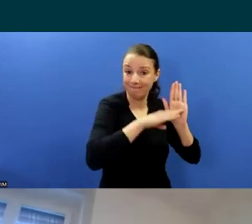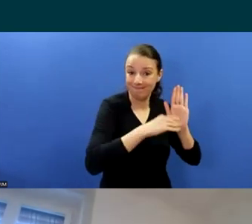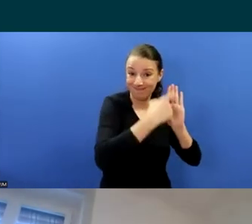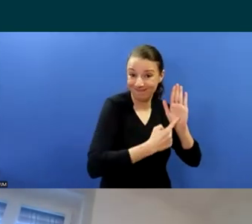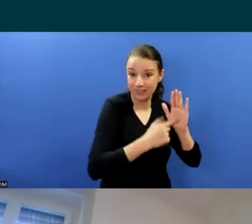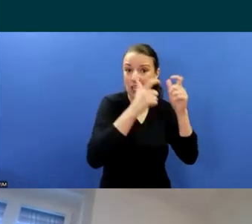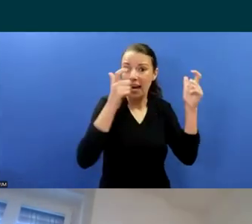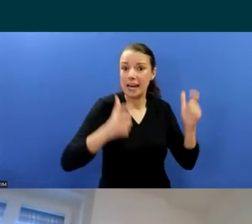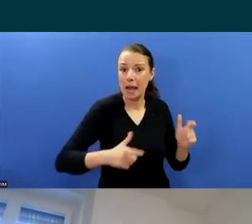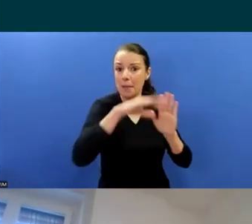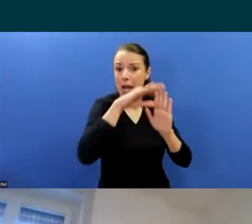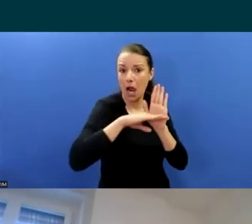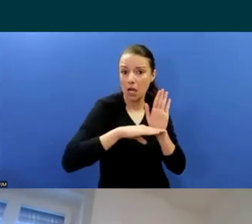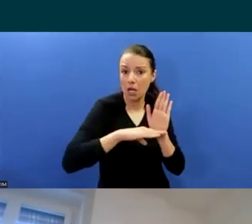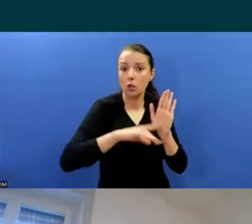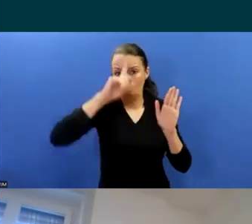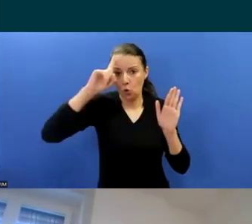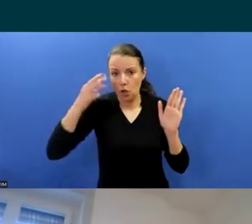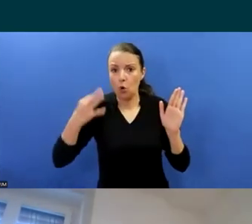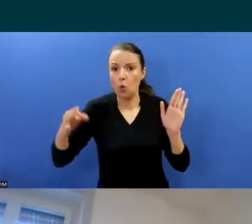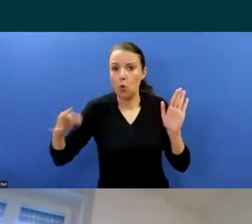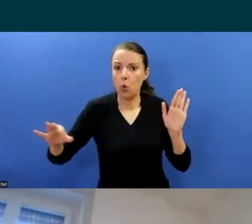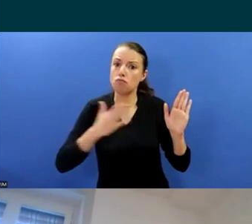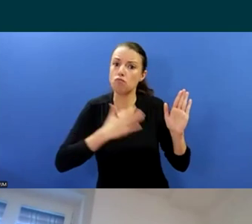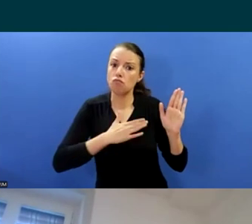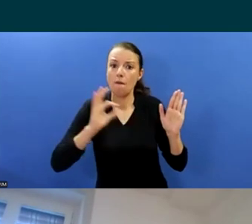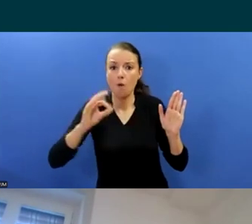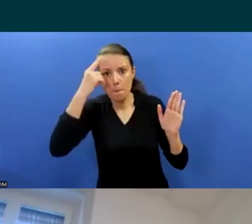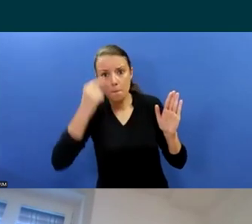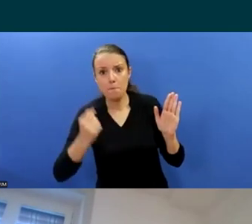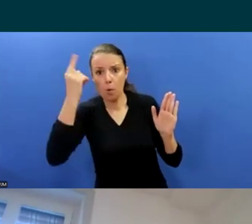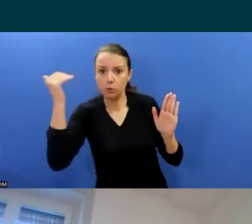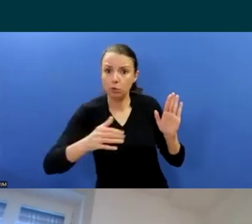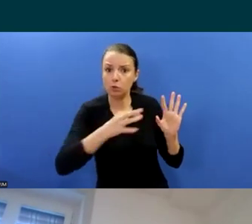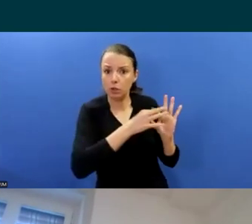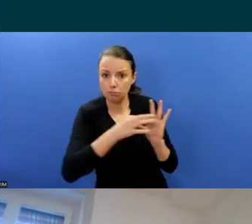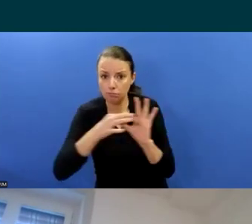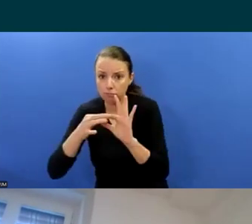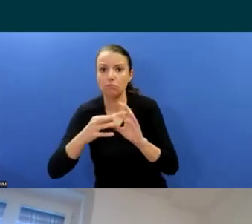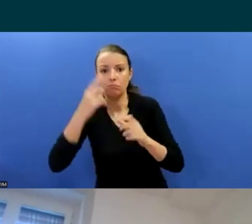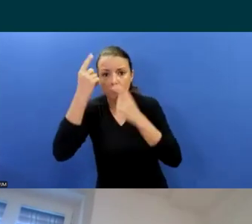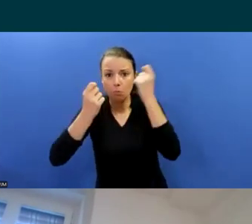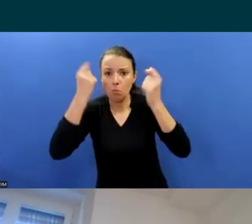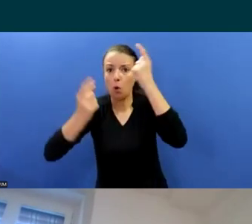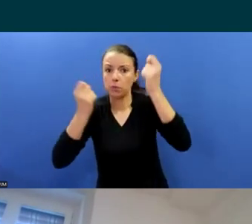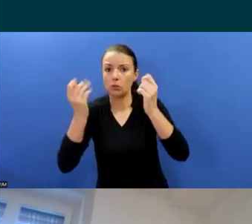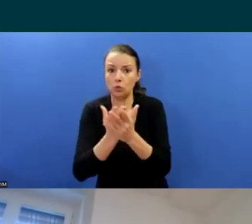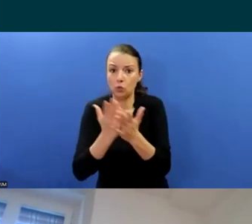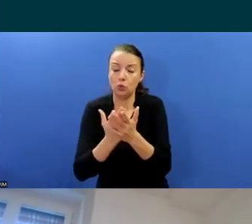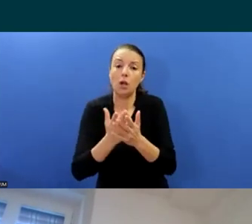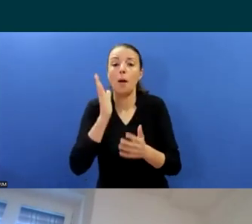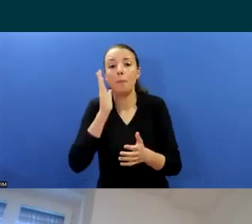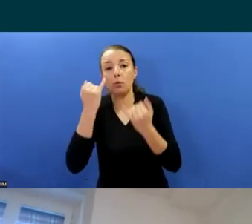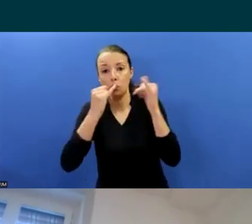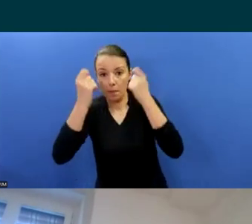own ideas in order for them to qualify for the final vote. And once their